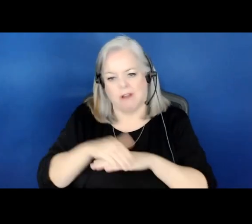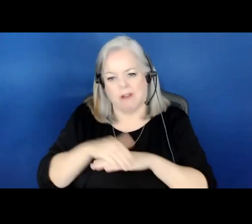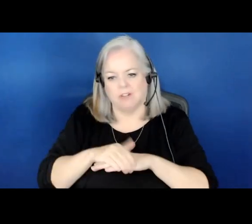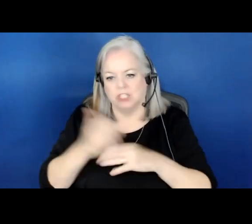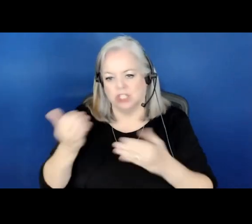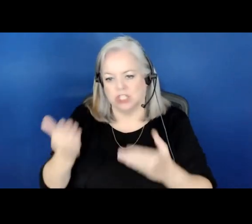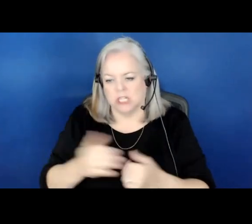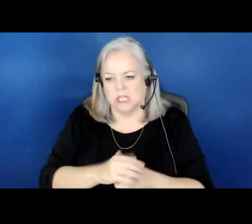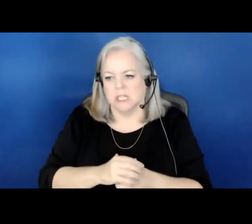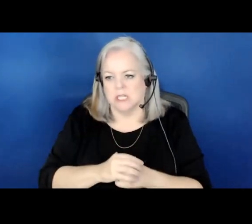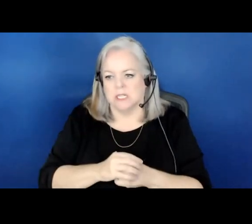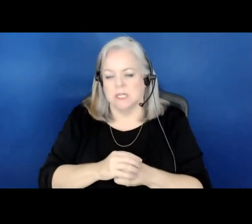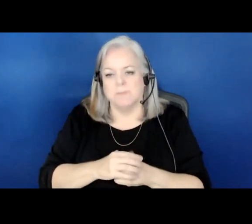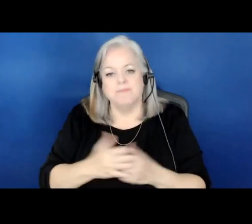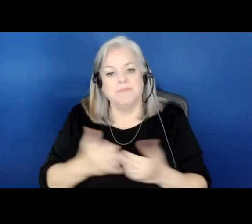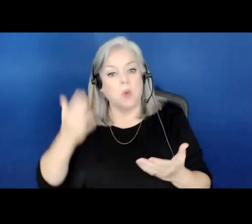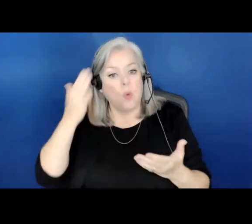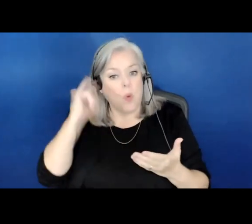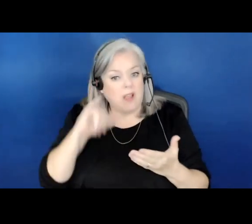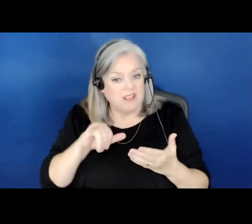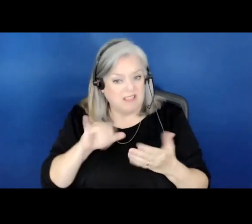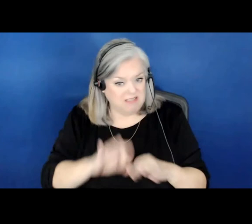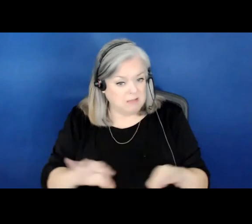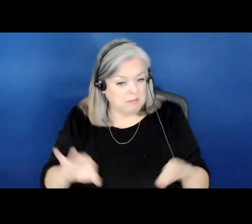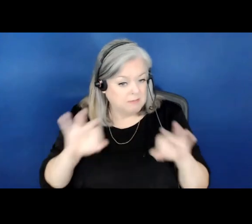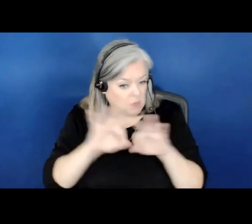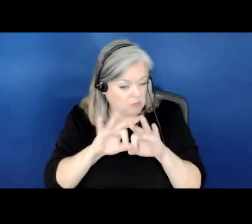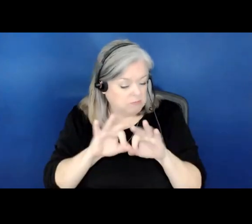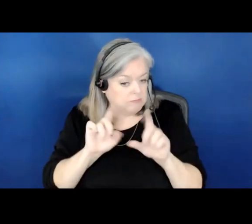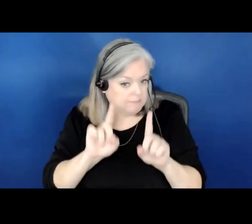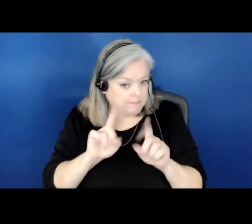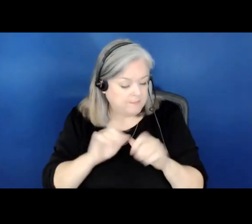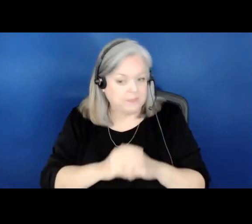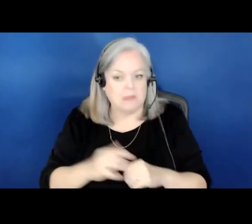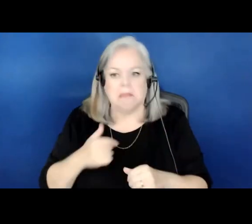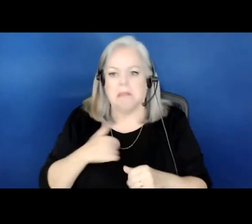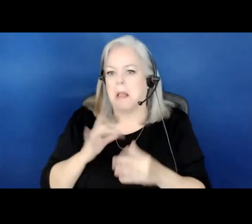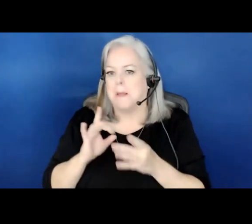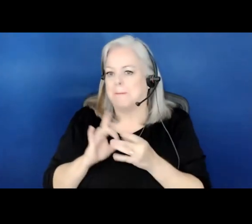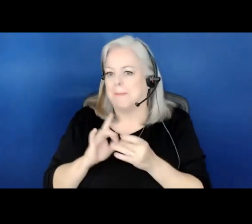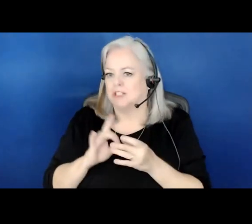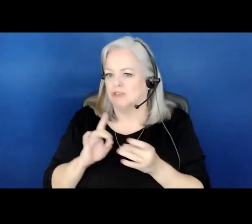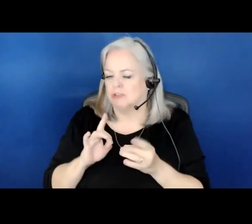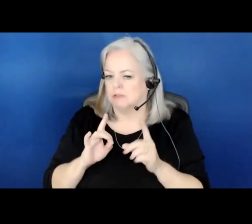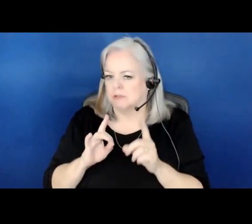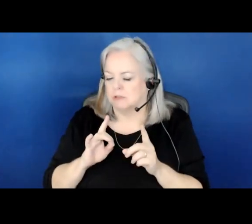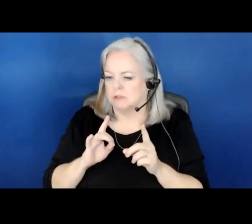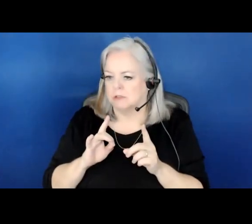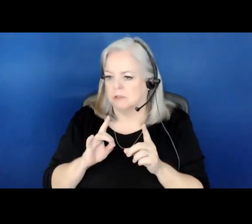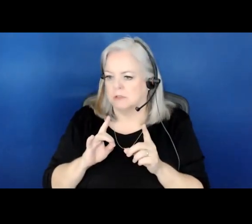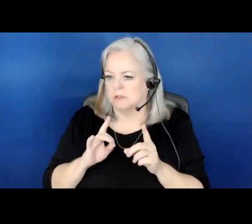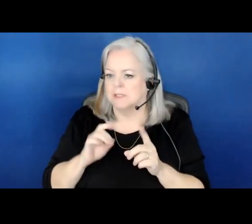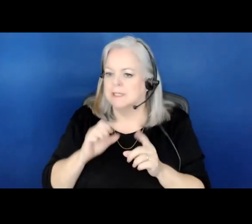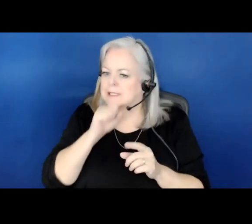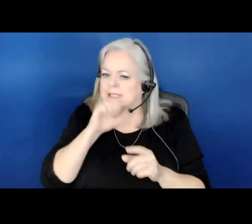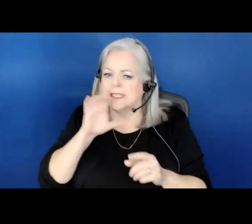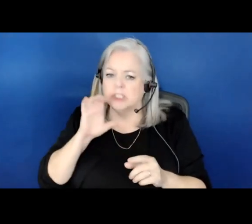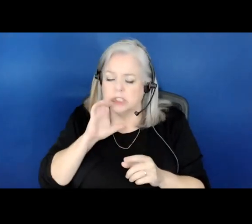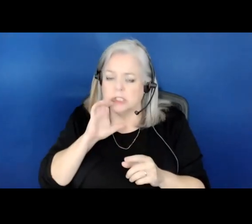Why does this matter? Why as I mentioned, our seniors